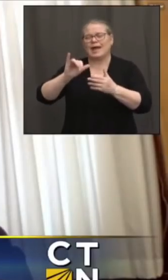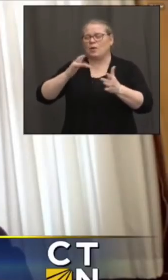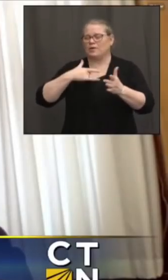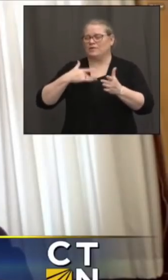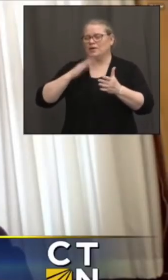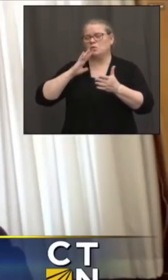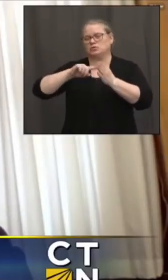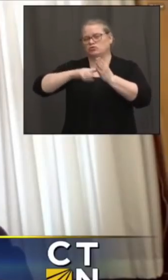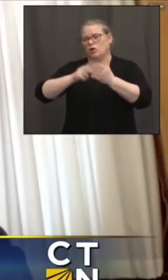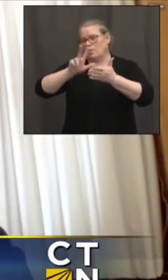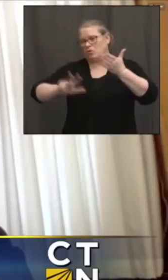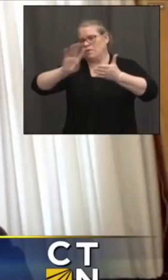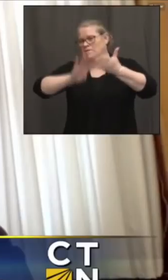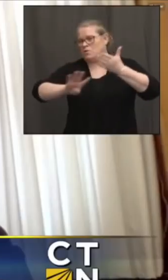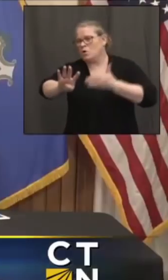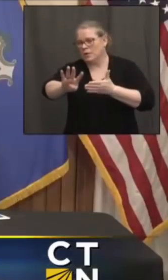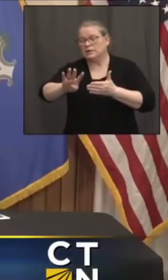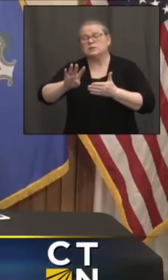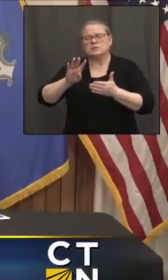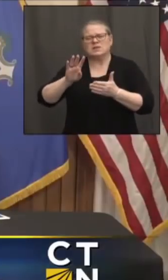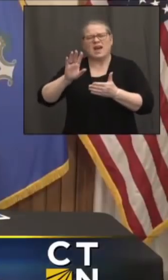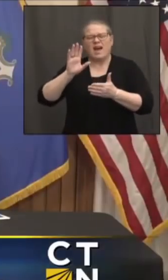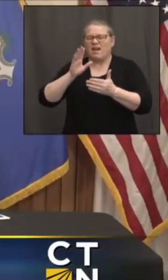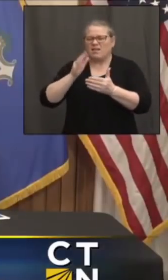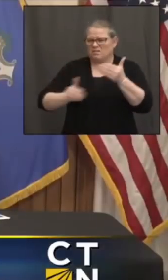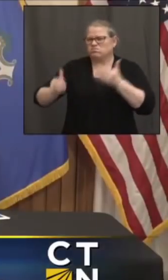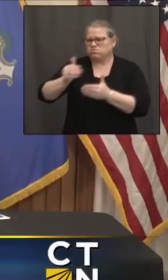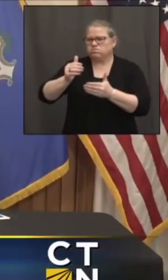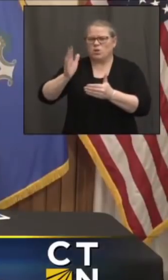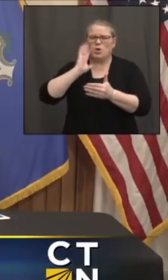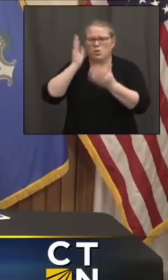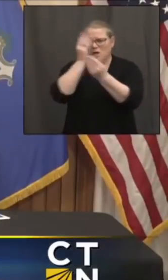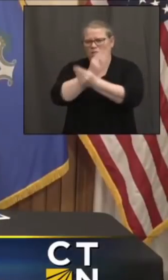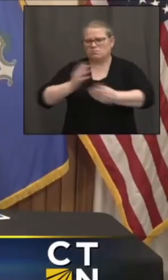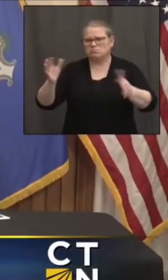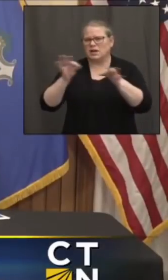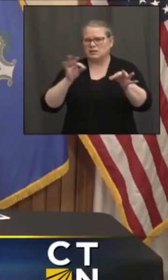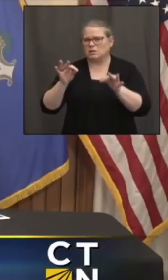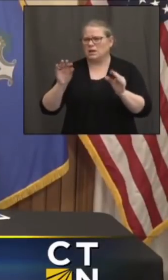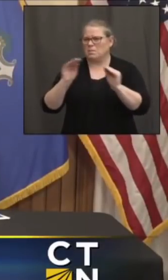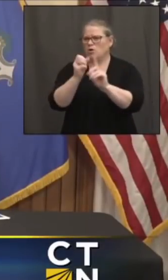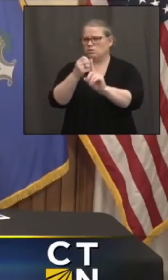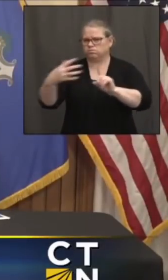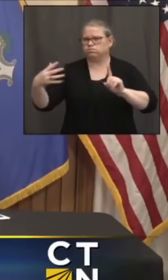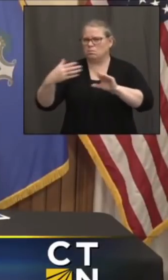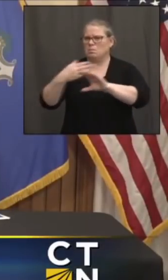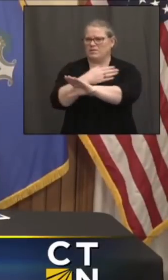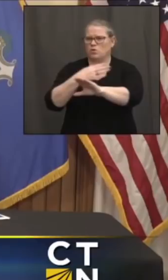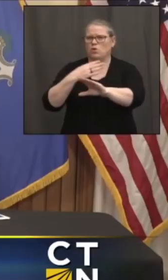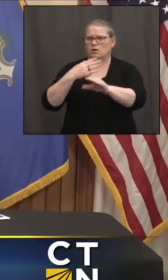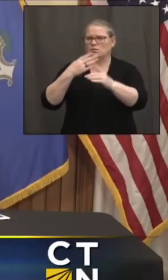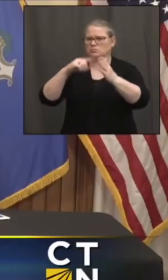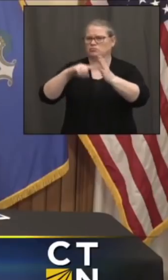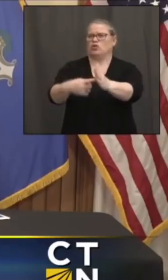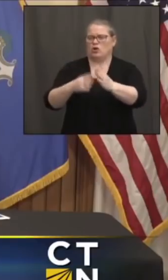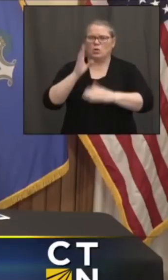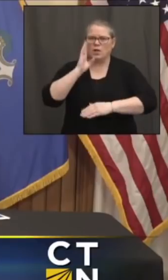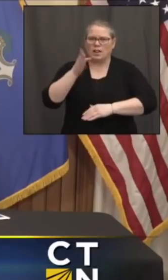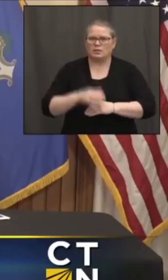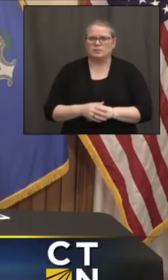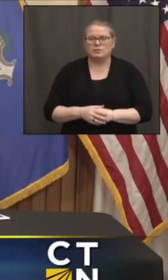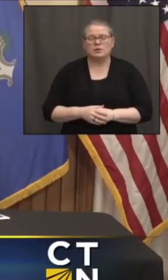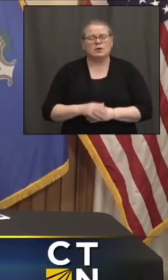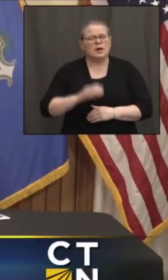in advance of by the time we get there. And Josh, maybe this is for you. What did you learn from the